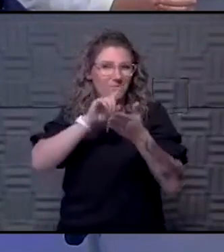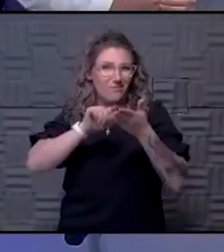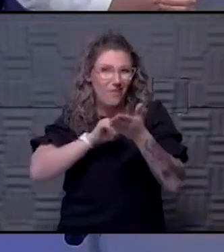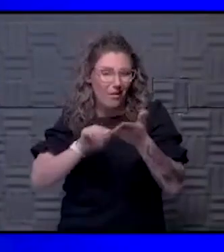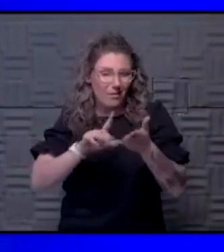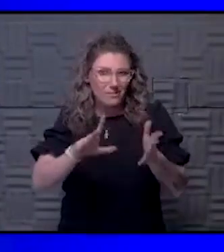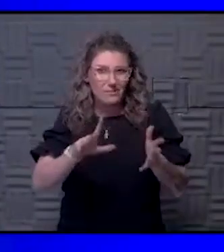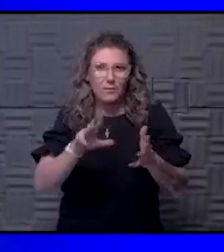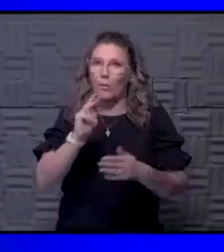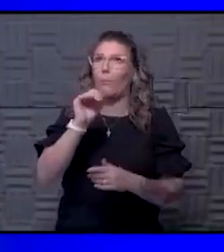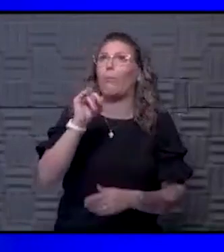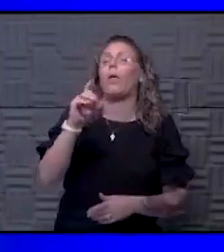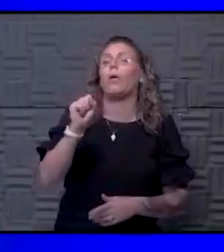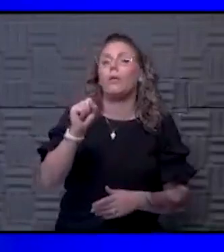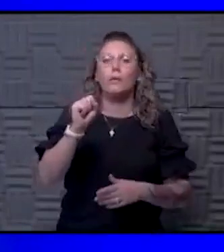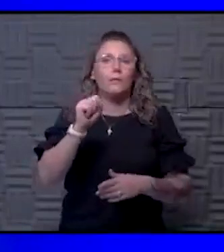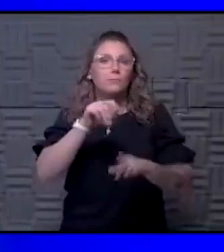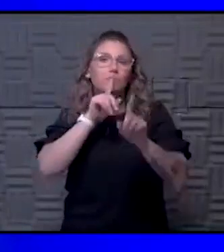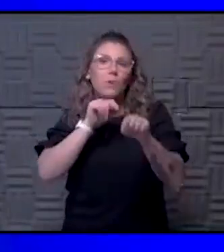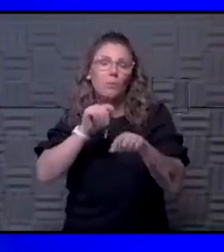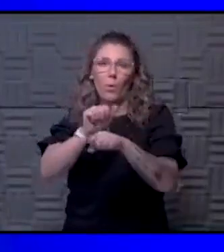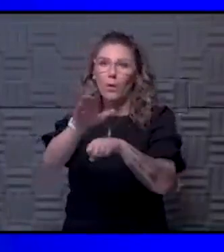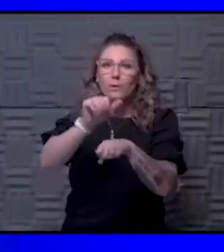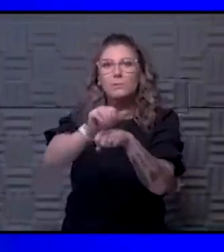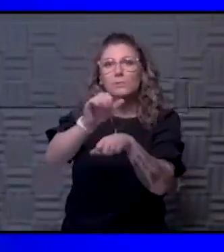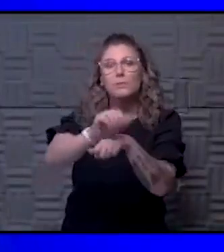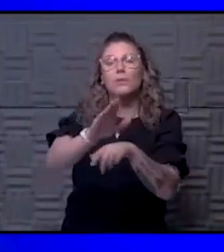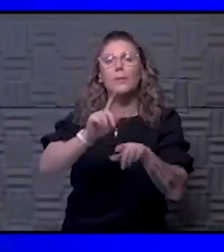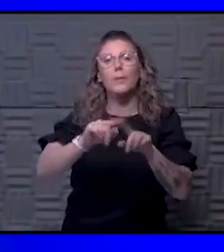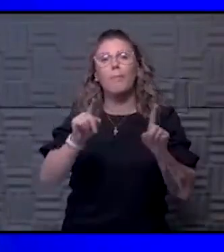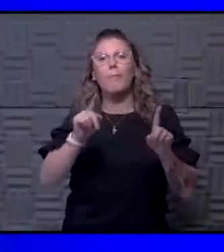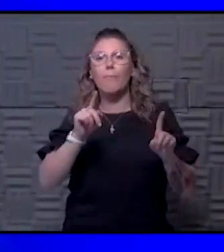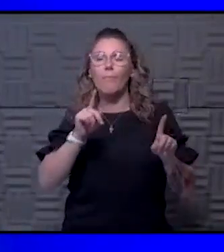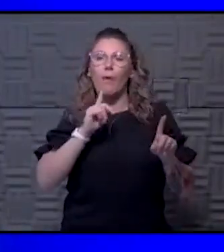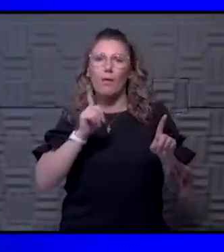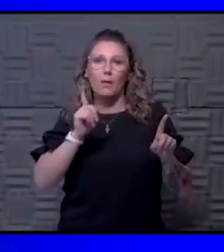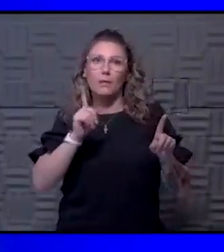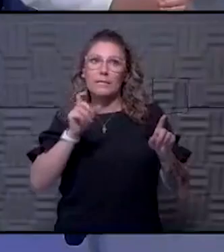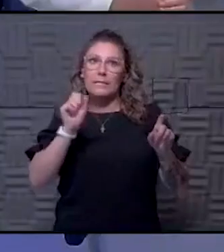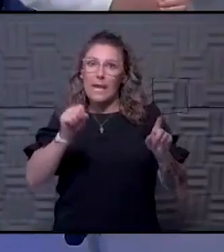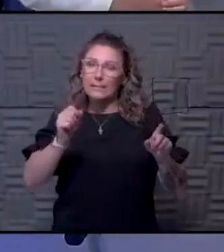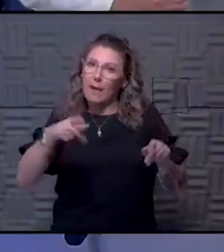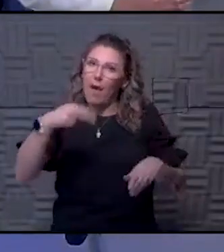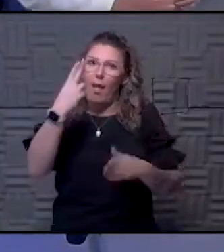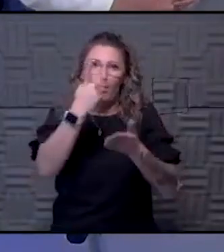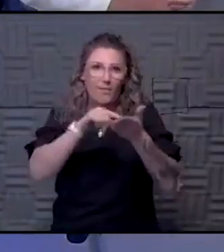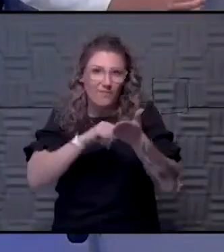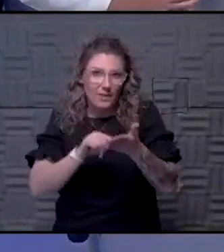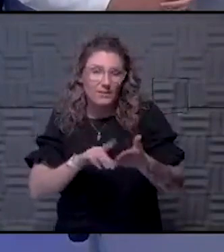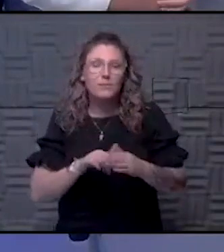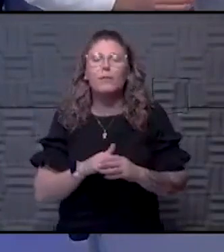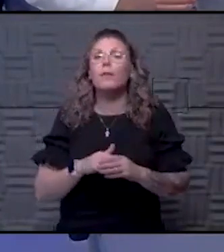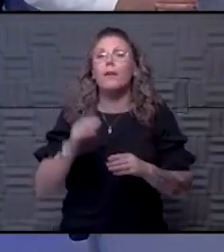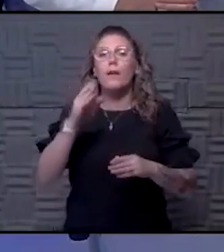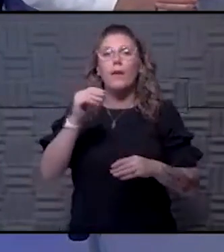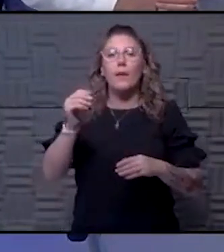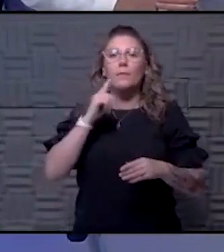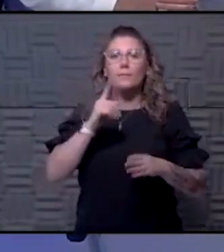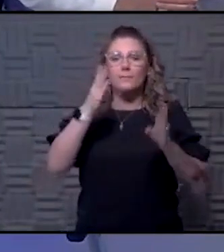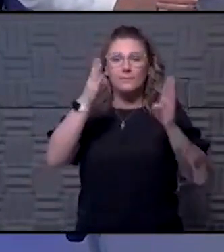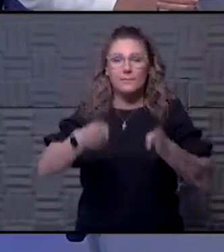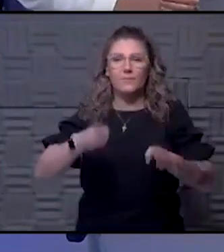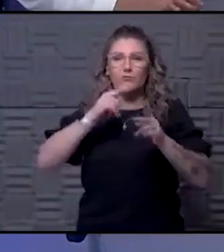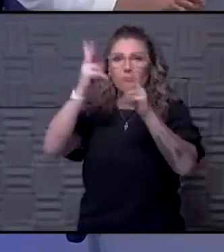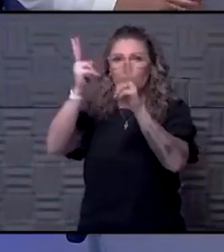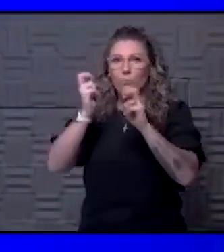investigated. There are millions and millions of reports that go into them. But yes, they are highly scrutinized. And then I think as an individual, you can also